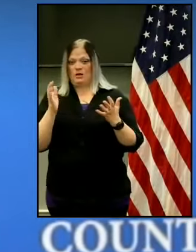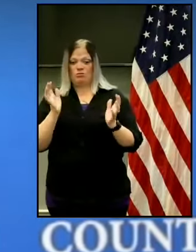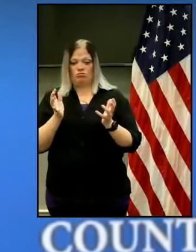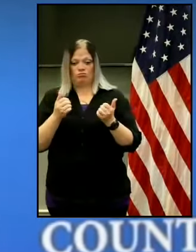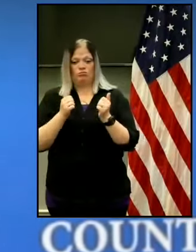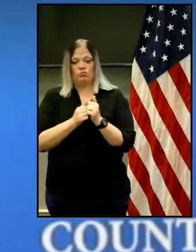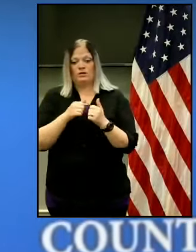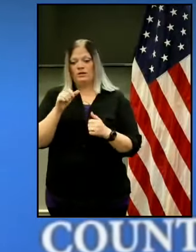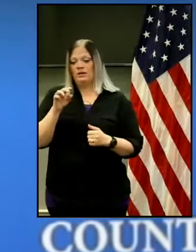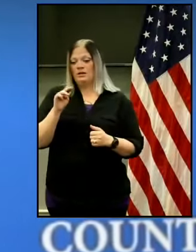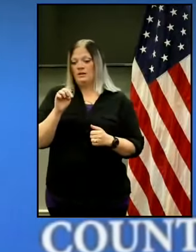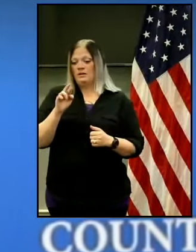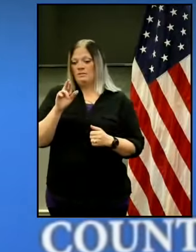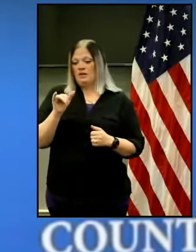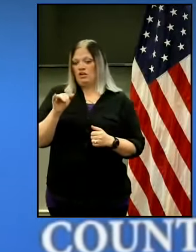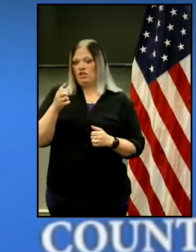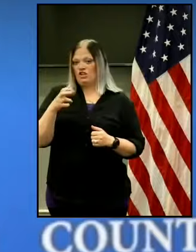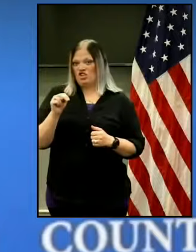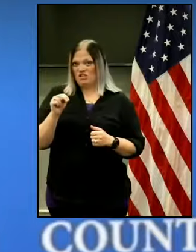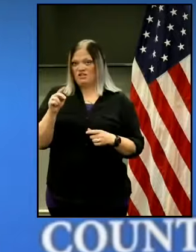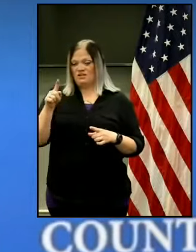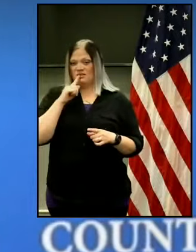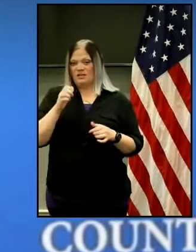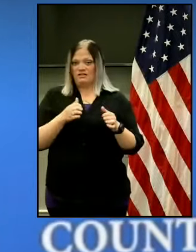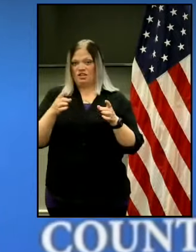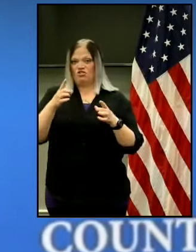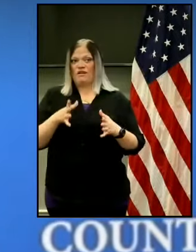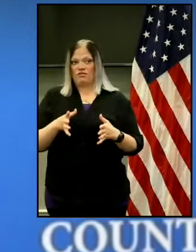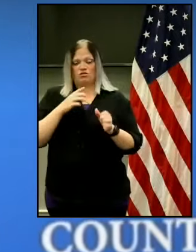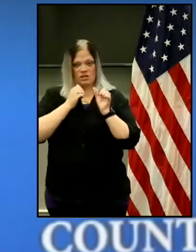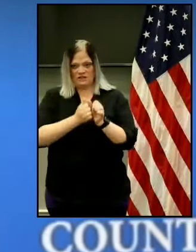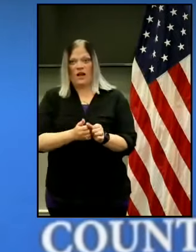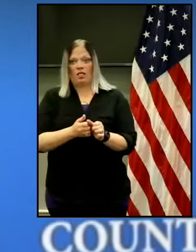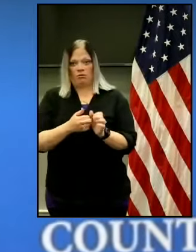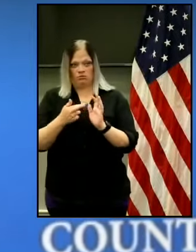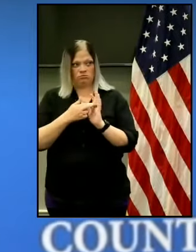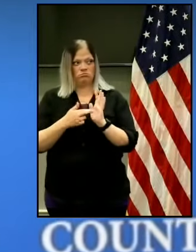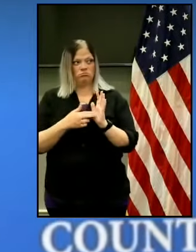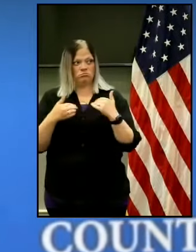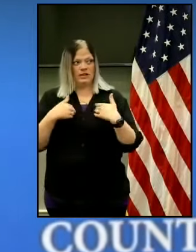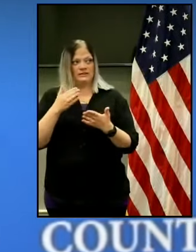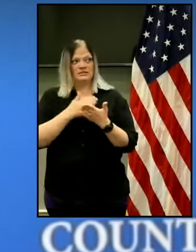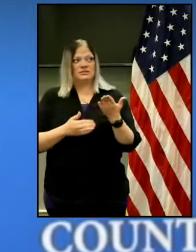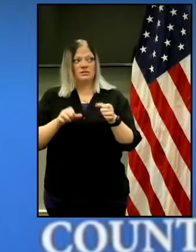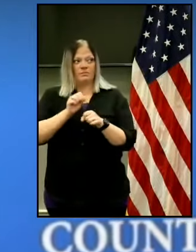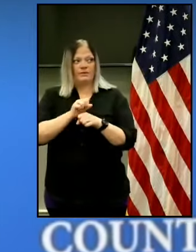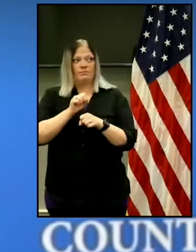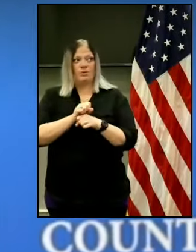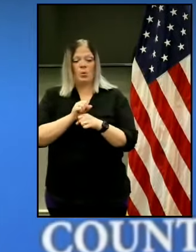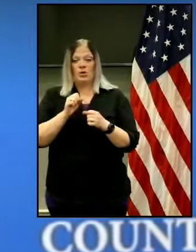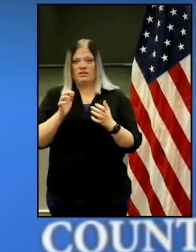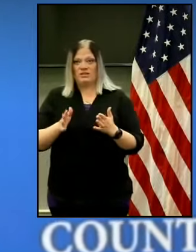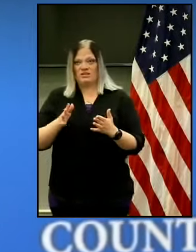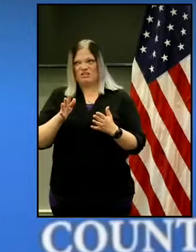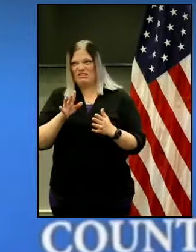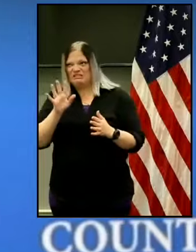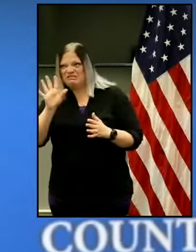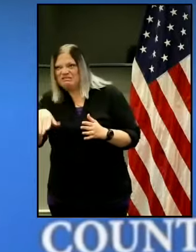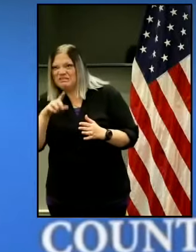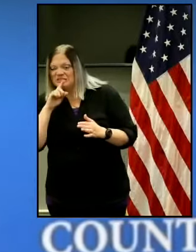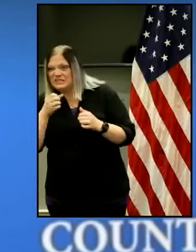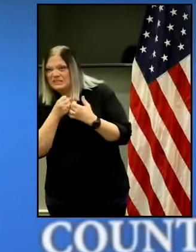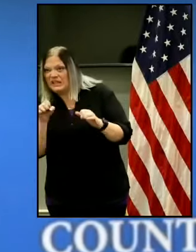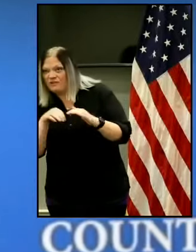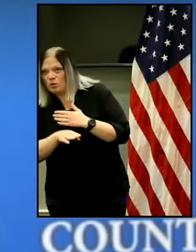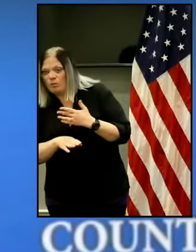Jean Jakubowski, the director. They're following the same standards. They had some employees that were like, well, is it safe to come in? And the